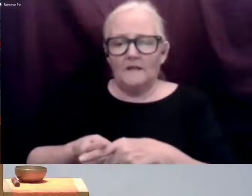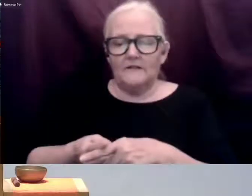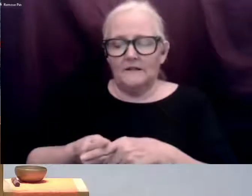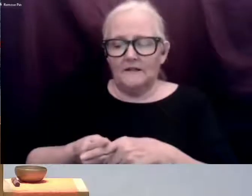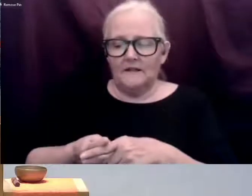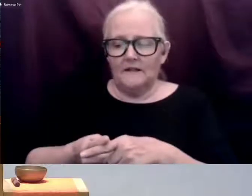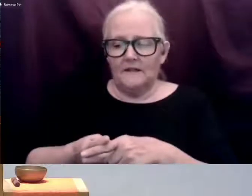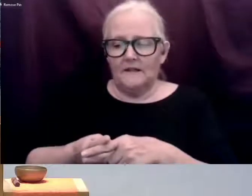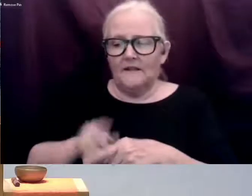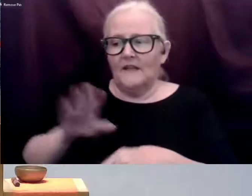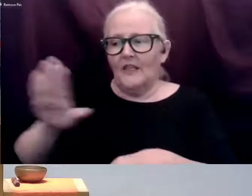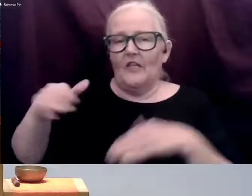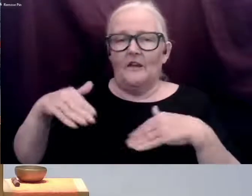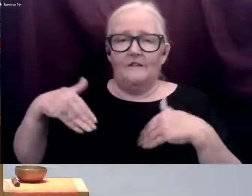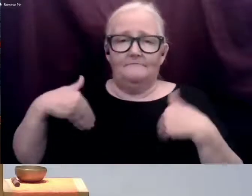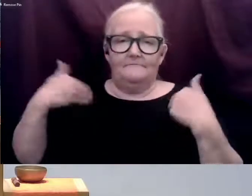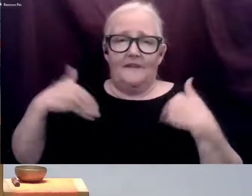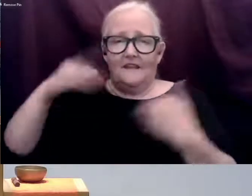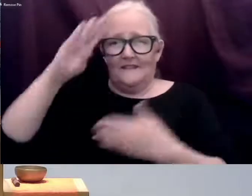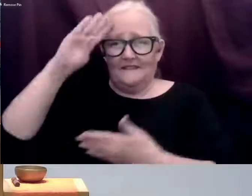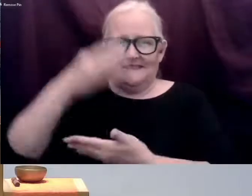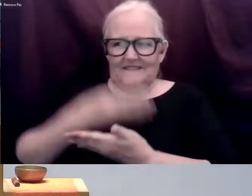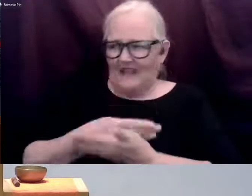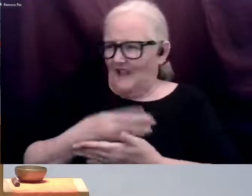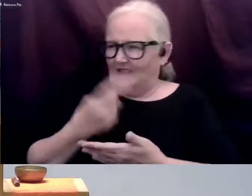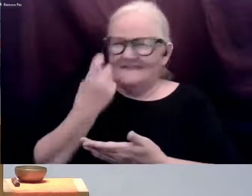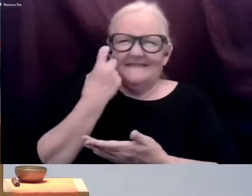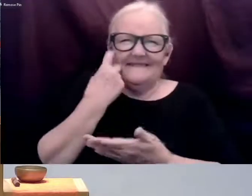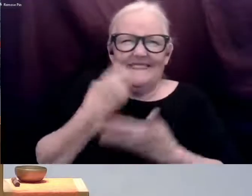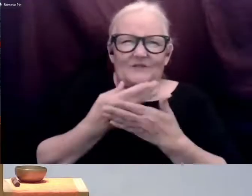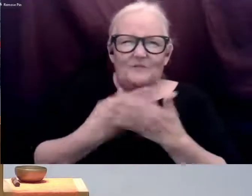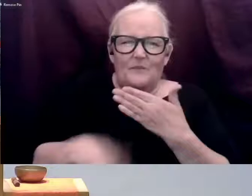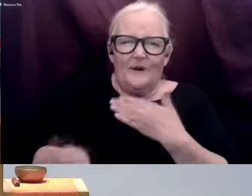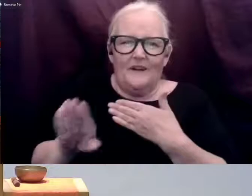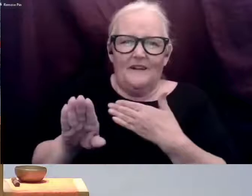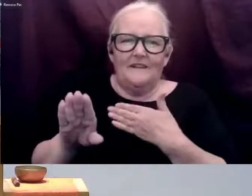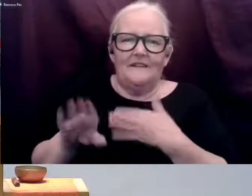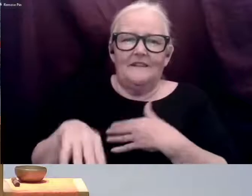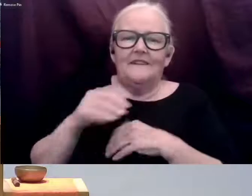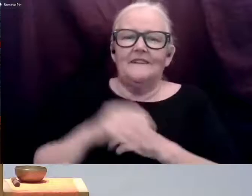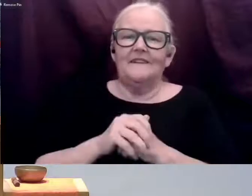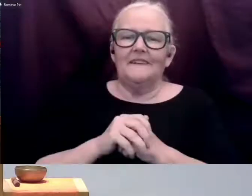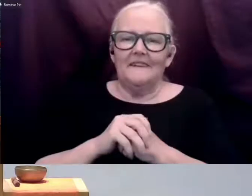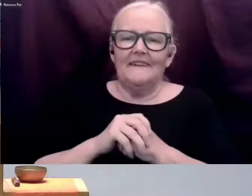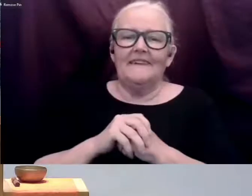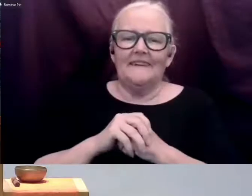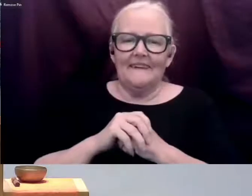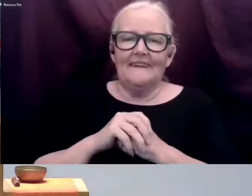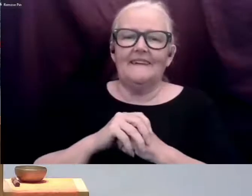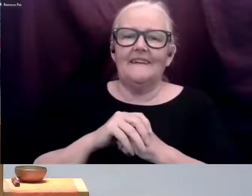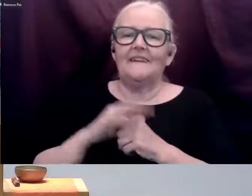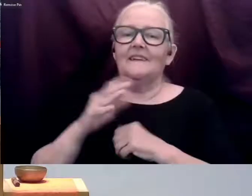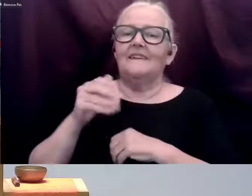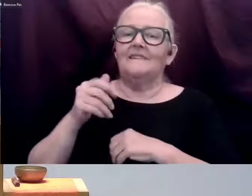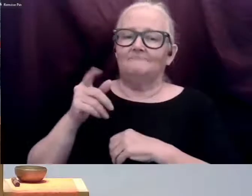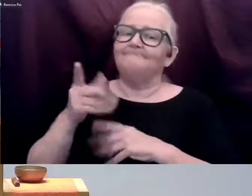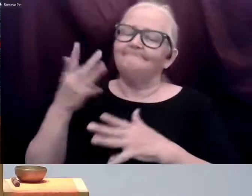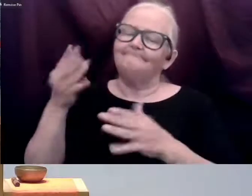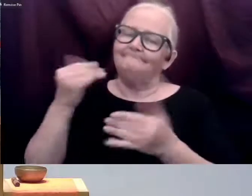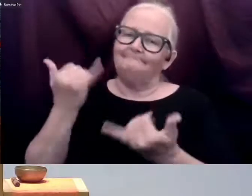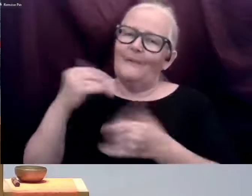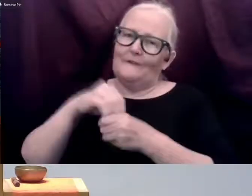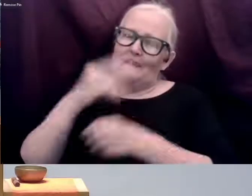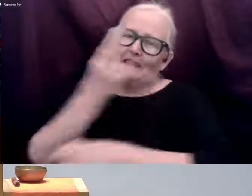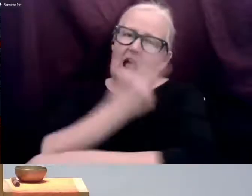born a couple of months ago, Arsalan Tanai, who has been hospitalized in preparation for heart